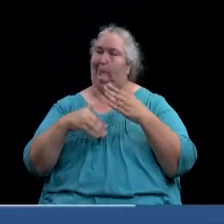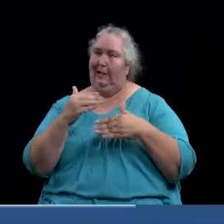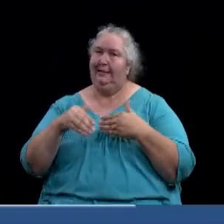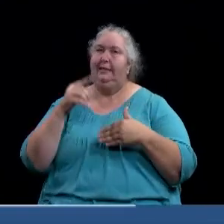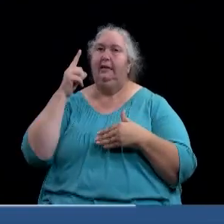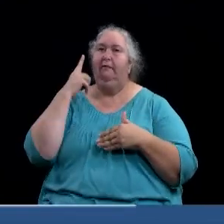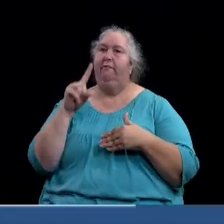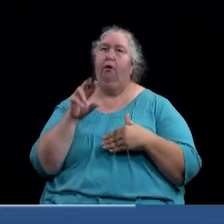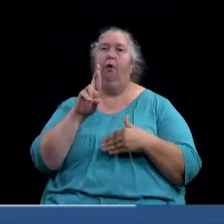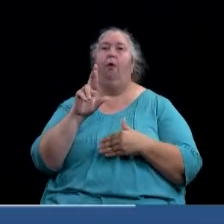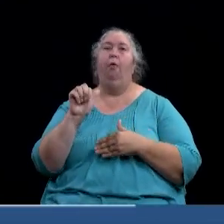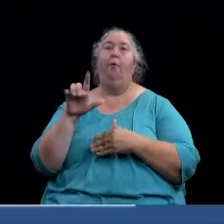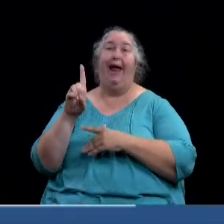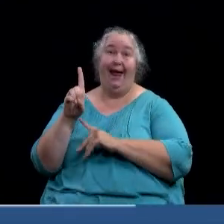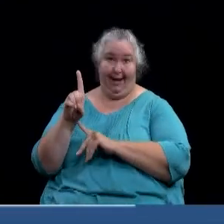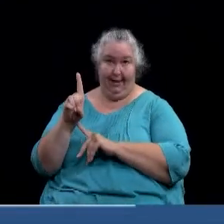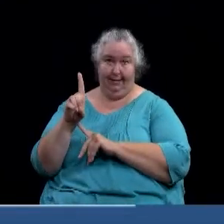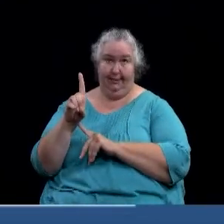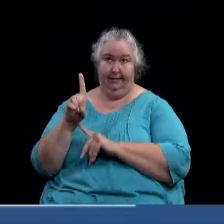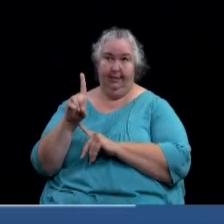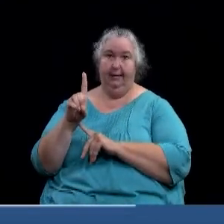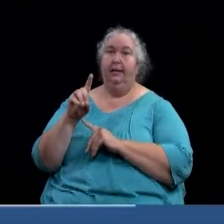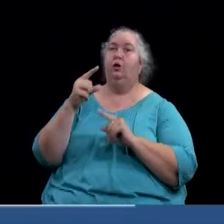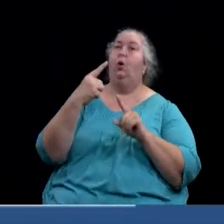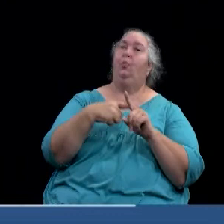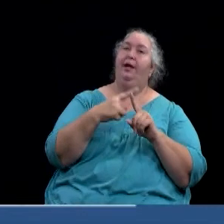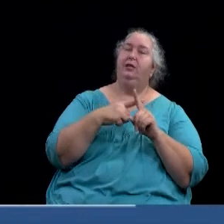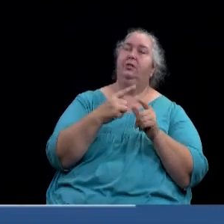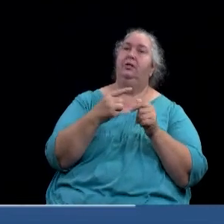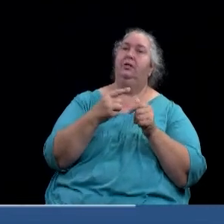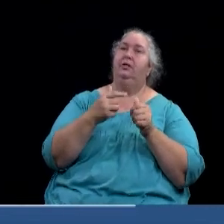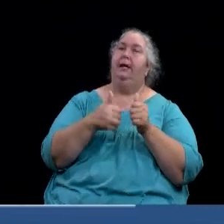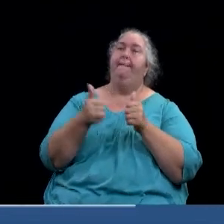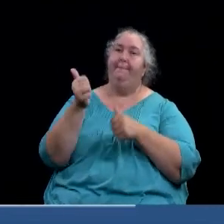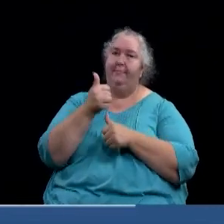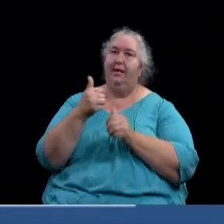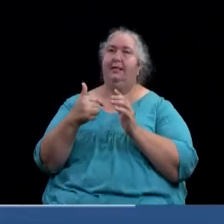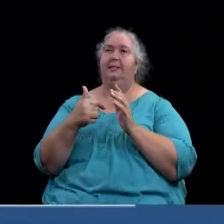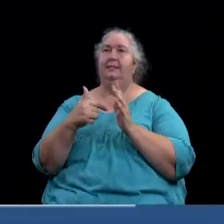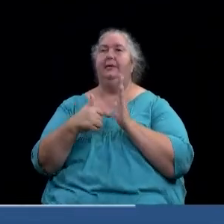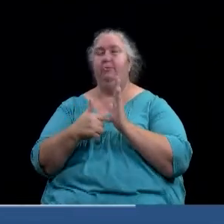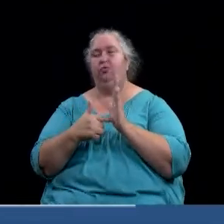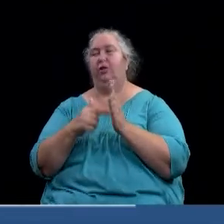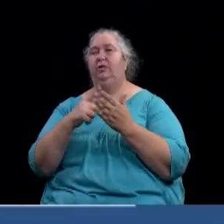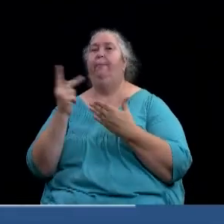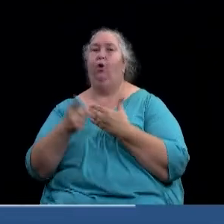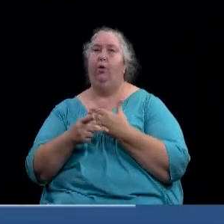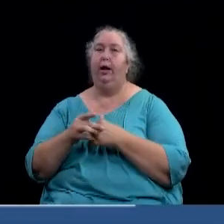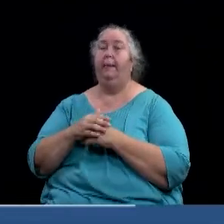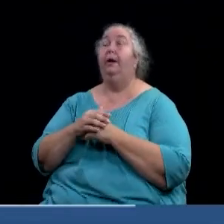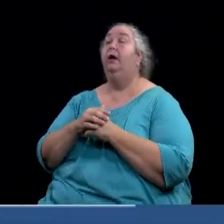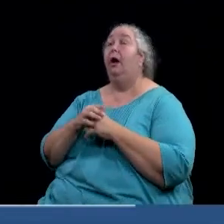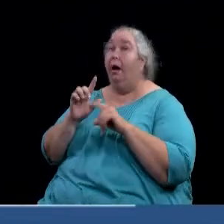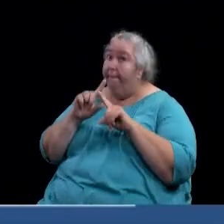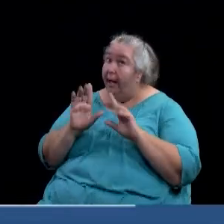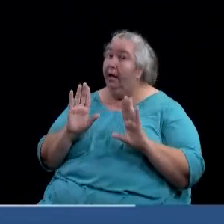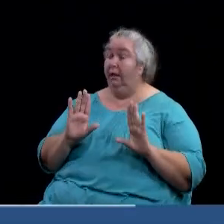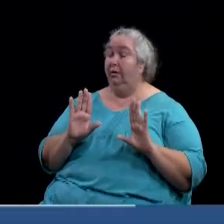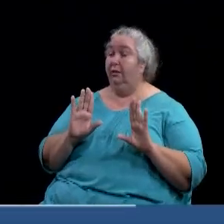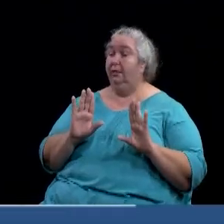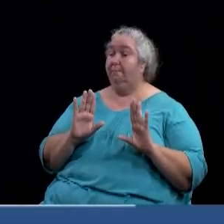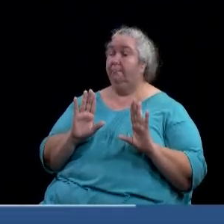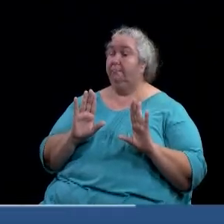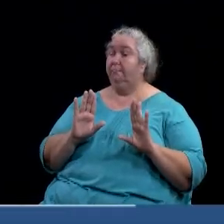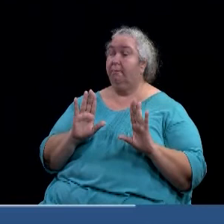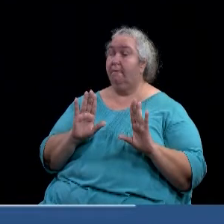Rental Administration Demonstration Program. But on the other side of our affiliate side with Waco Housing Authority, we